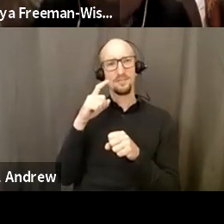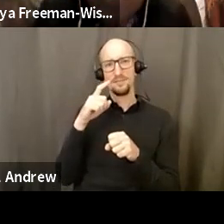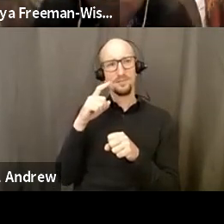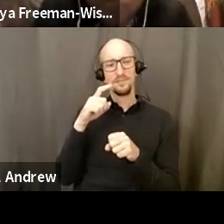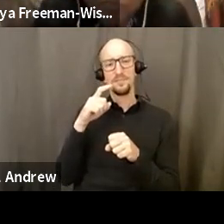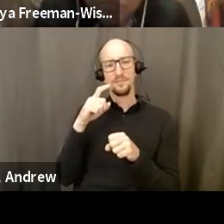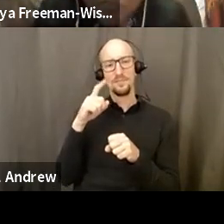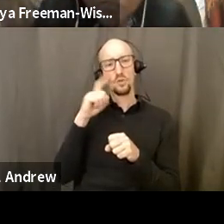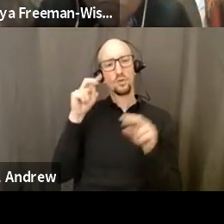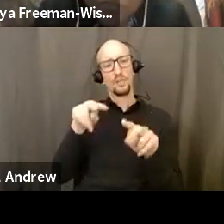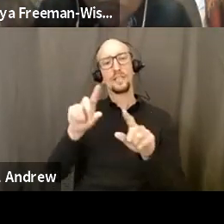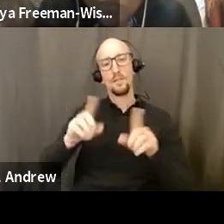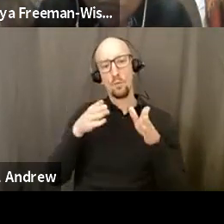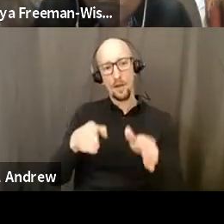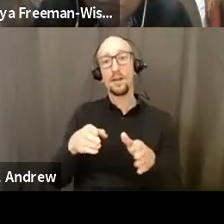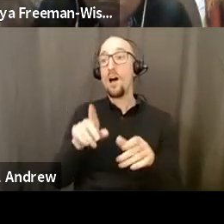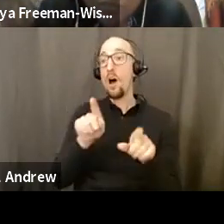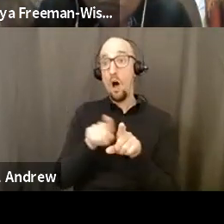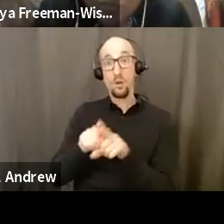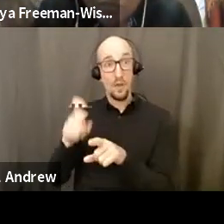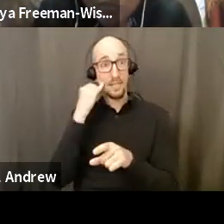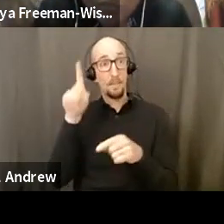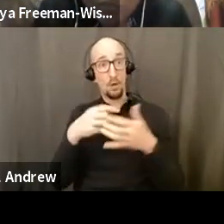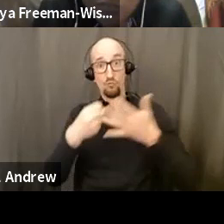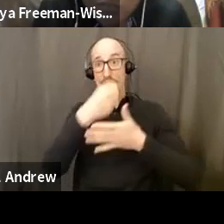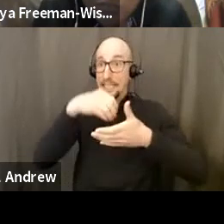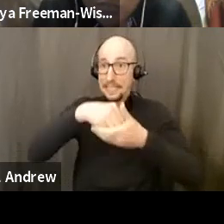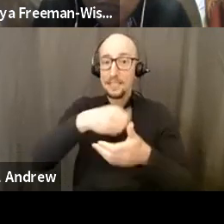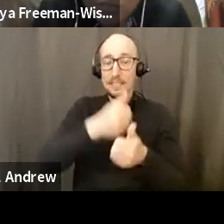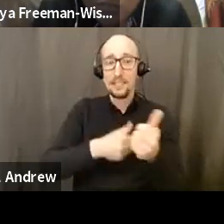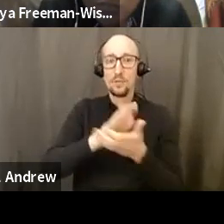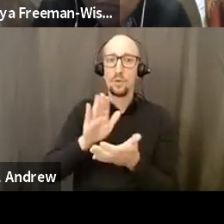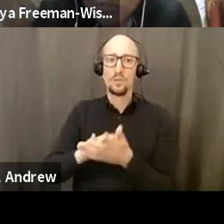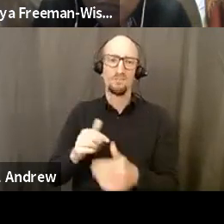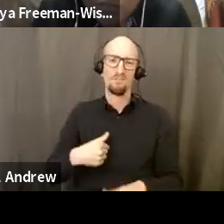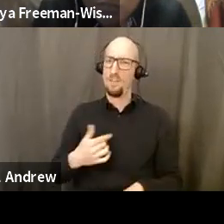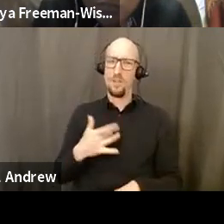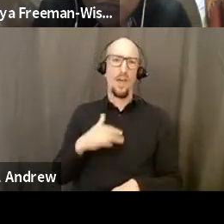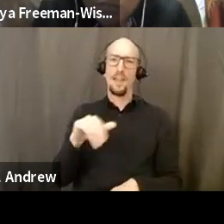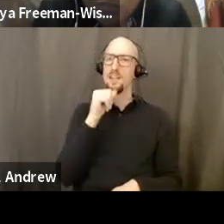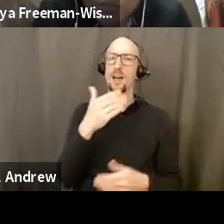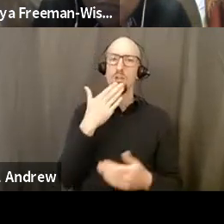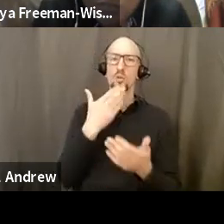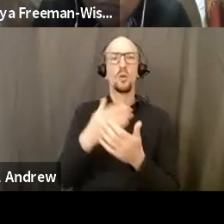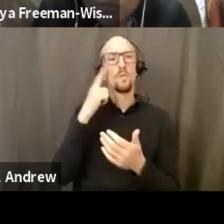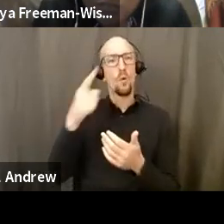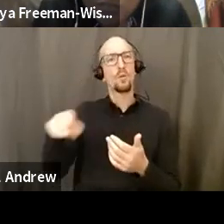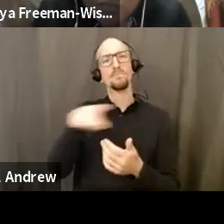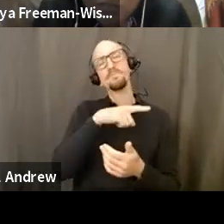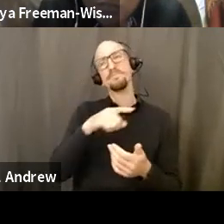of ranking within schools, which makes me feel like that would not be good for school culture, I wouldn't